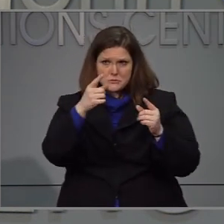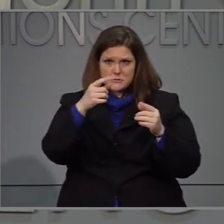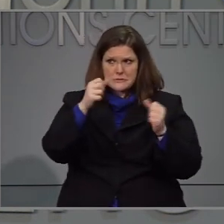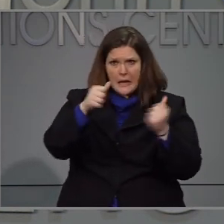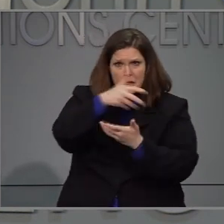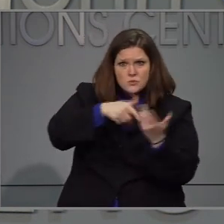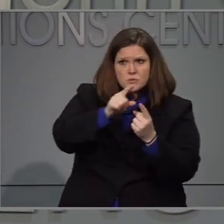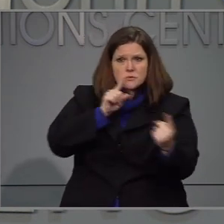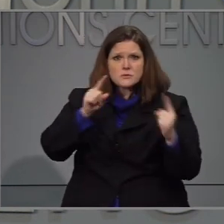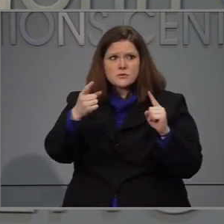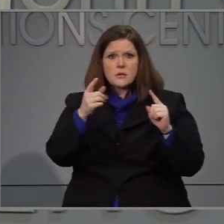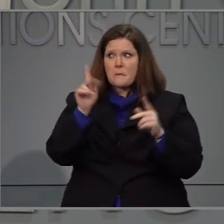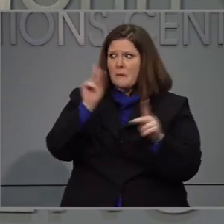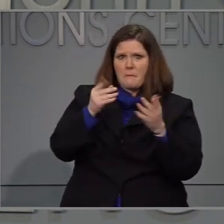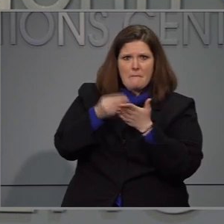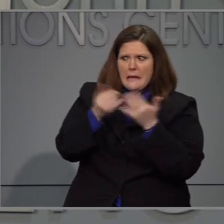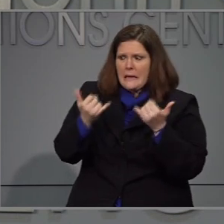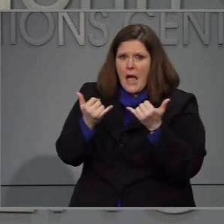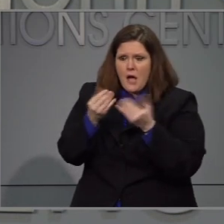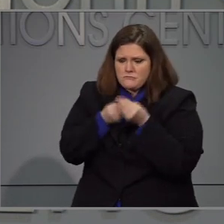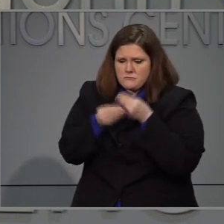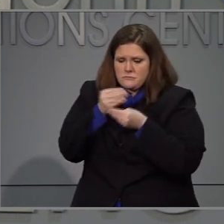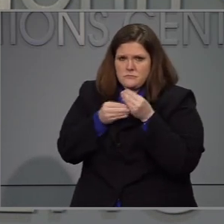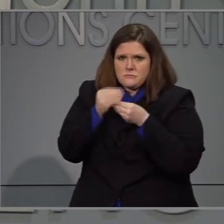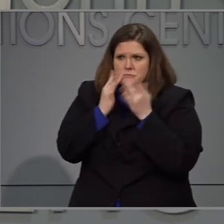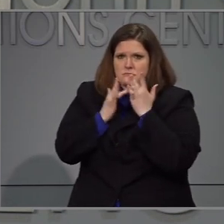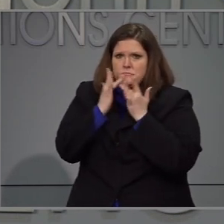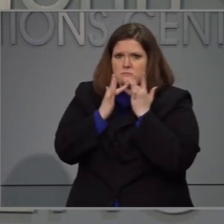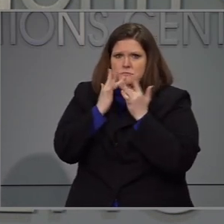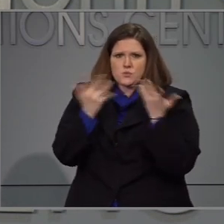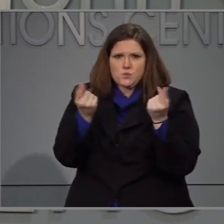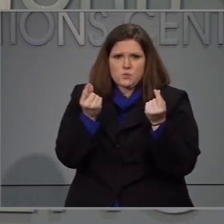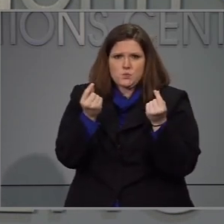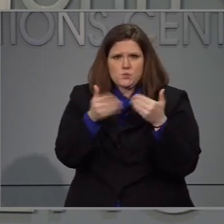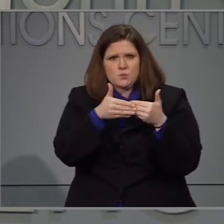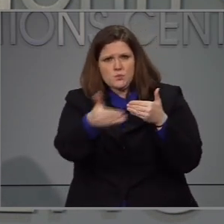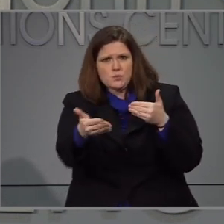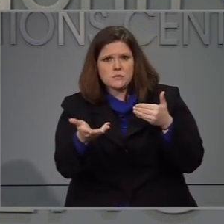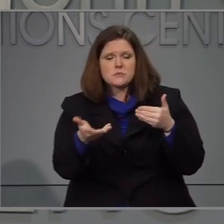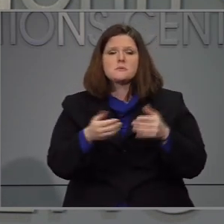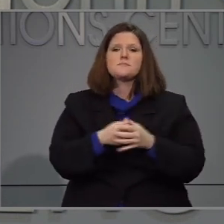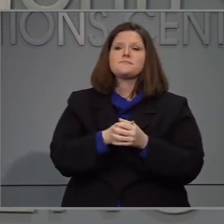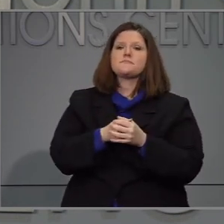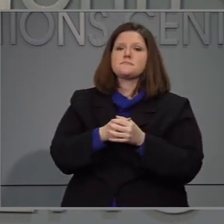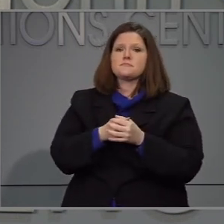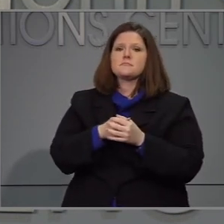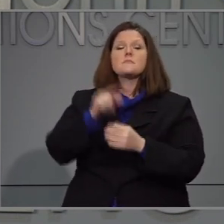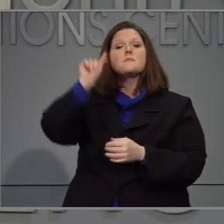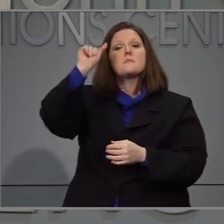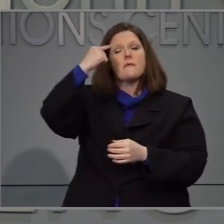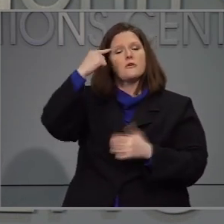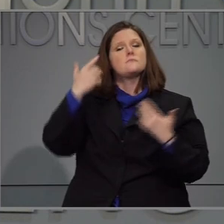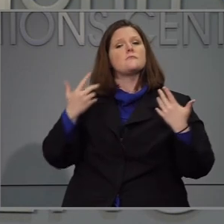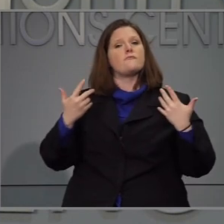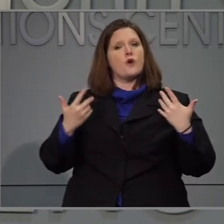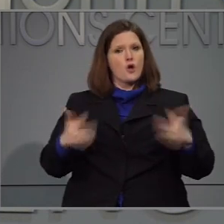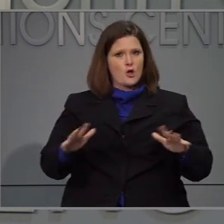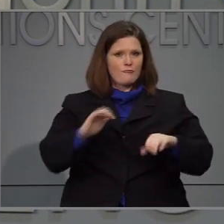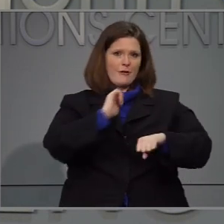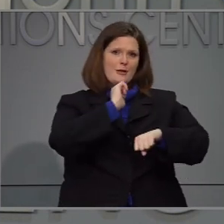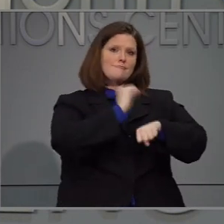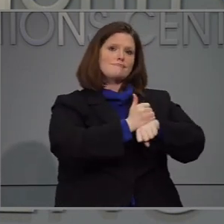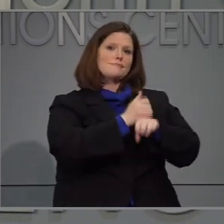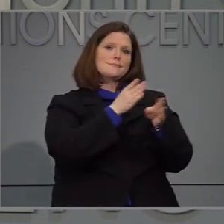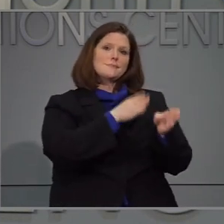evacuate? Thank you. We already have plans to be ready for a hurricane if it